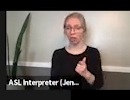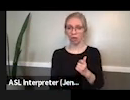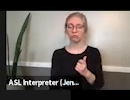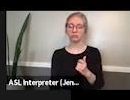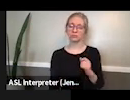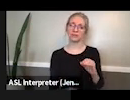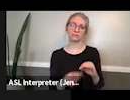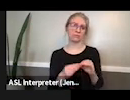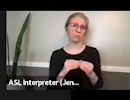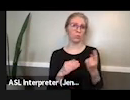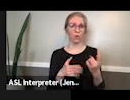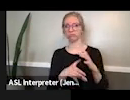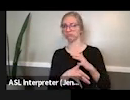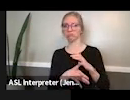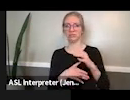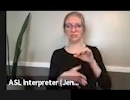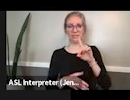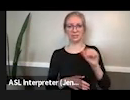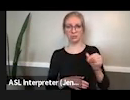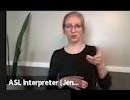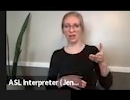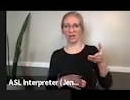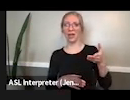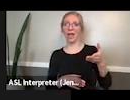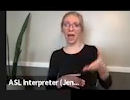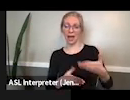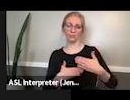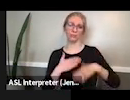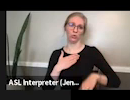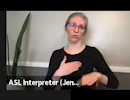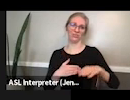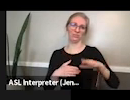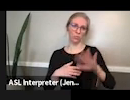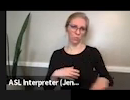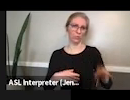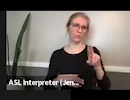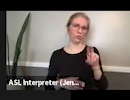disability present at birth in the United States, okay?